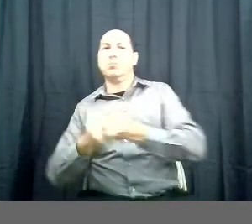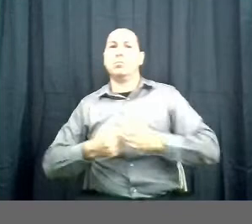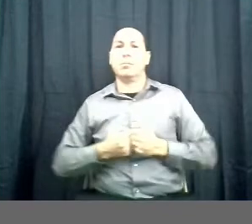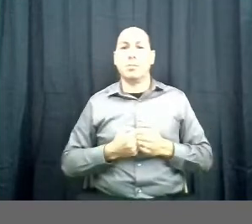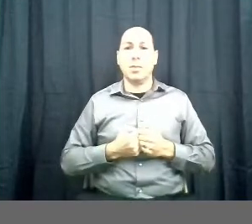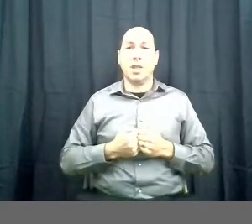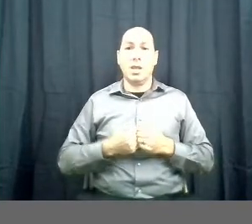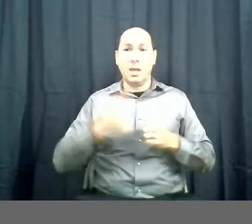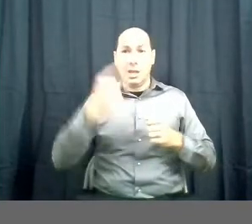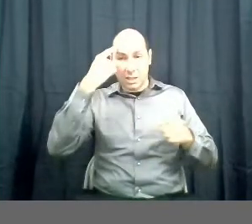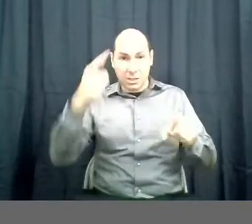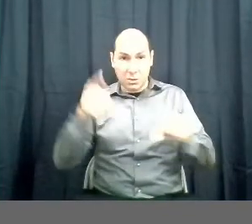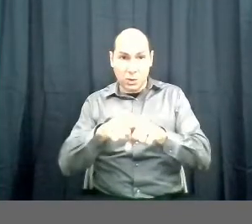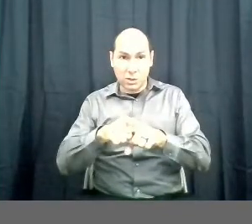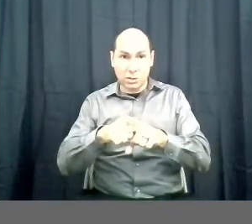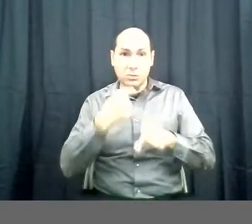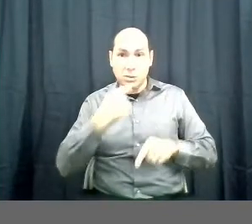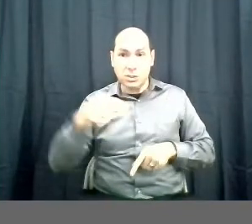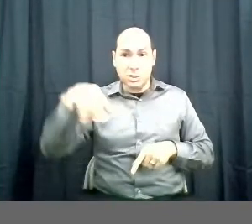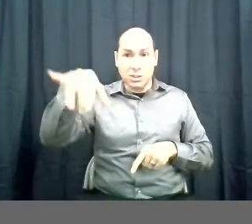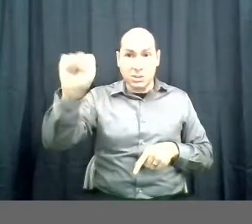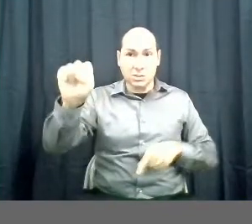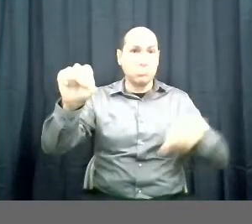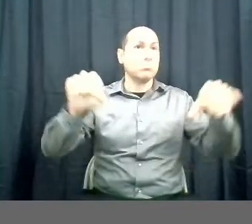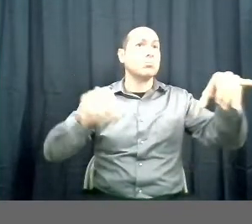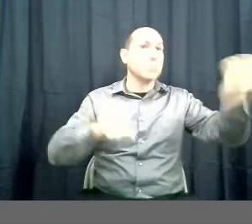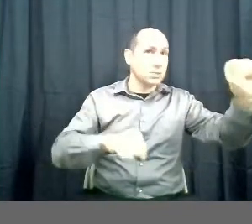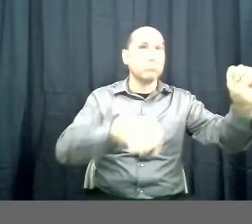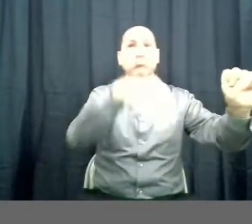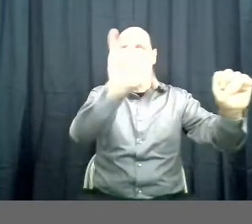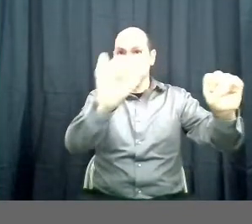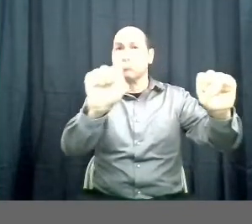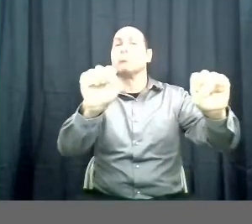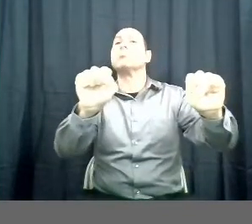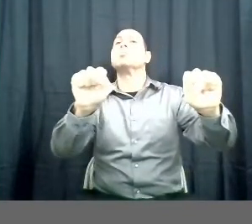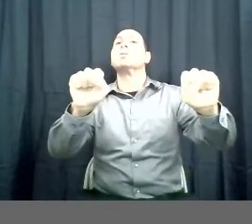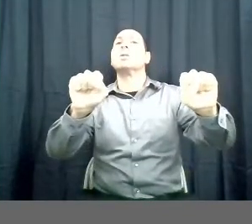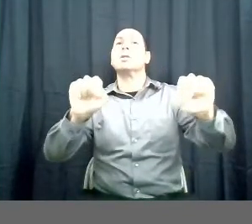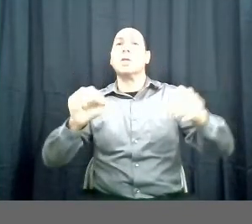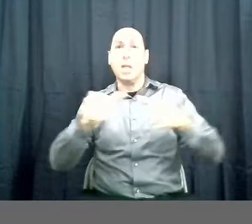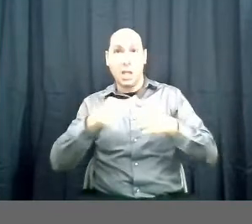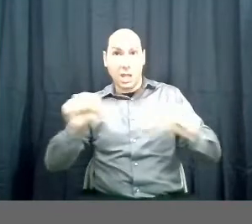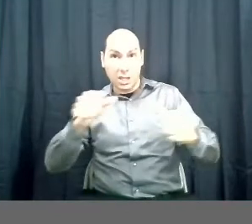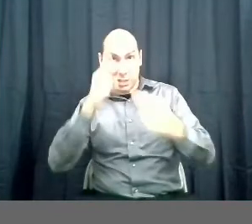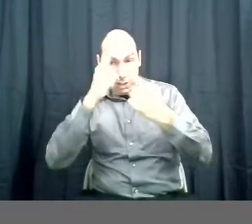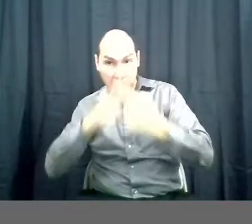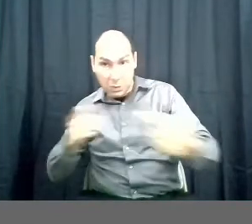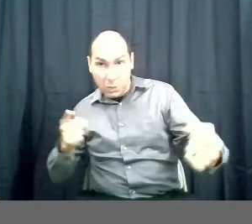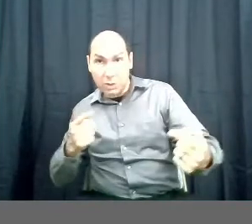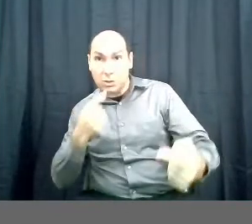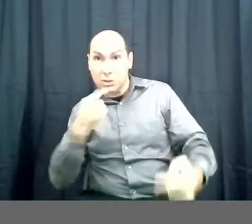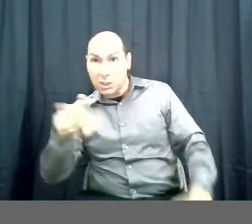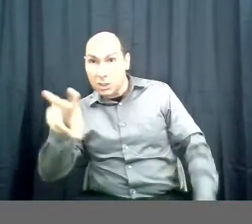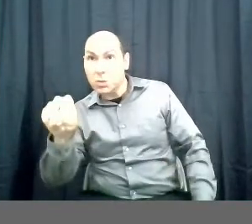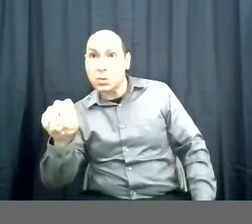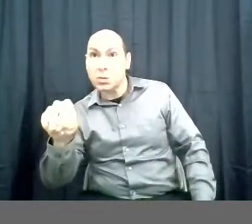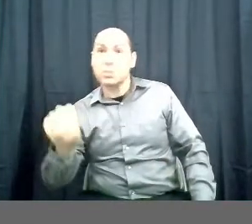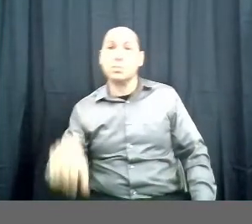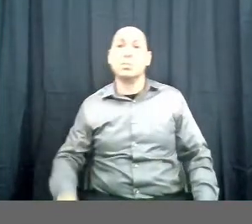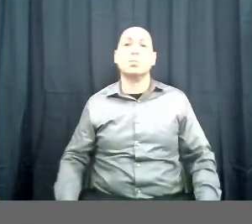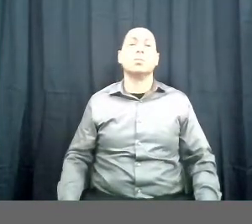say yes. Yes. Yes. Yes. Any opposed? Say no.